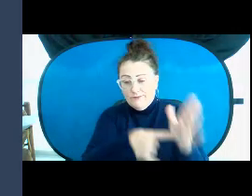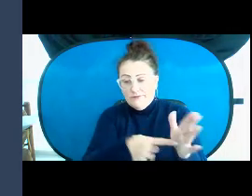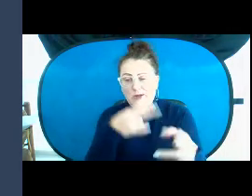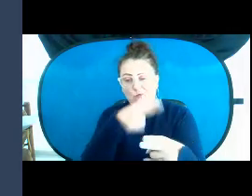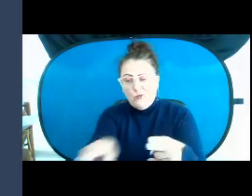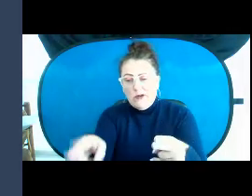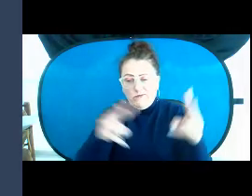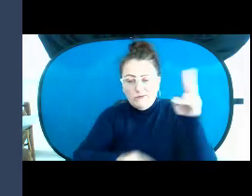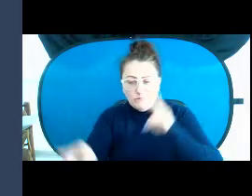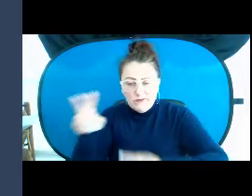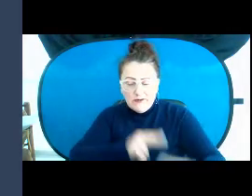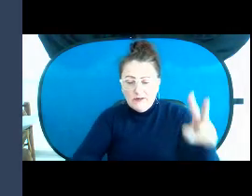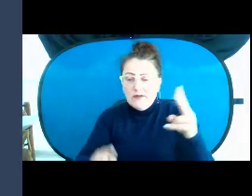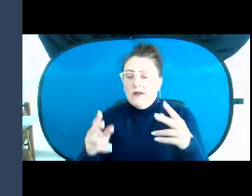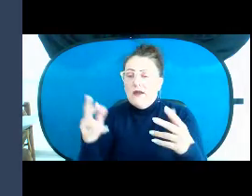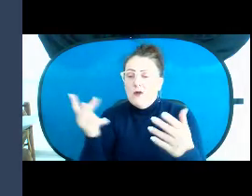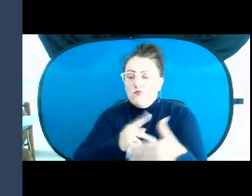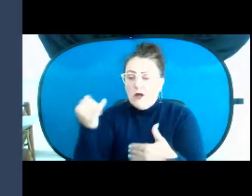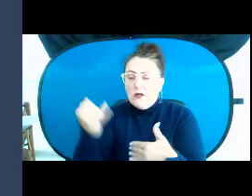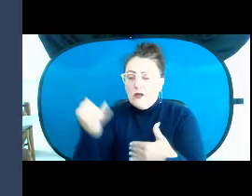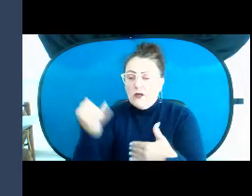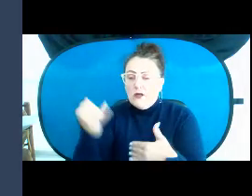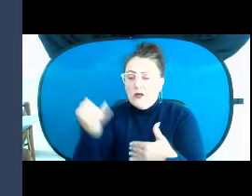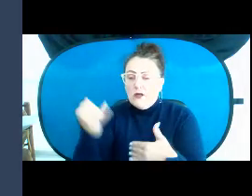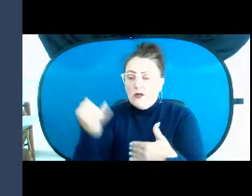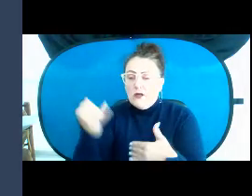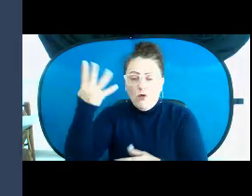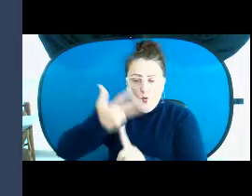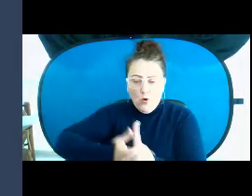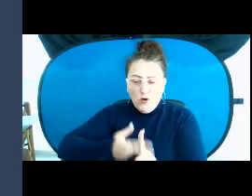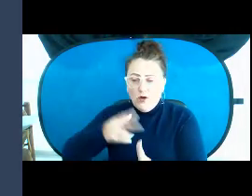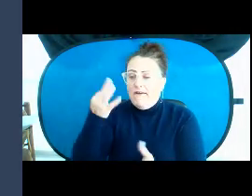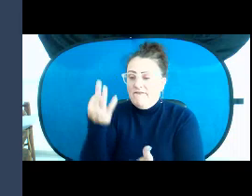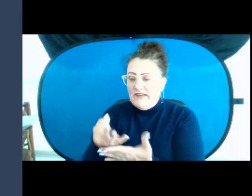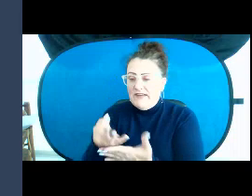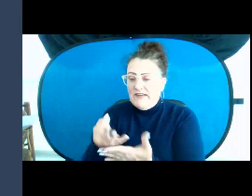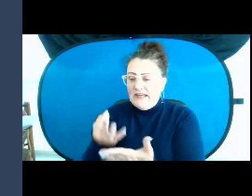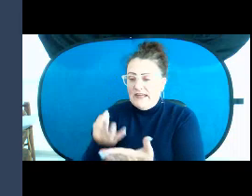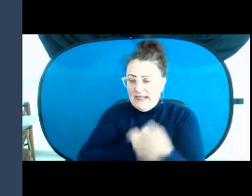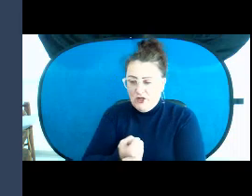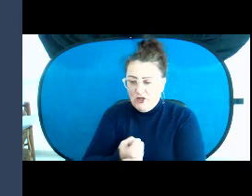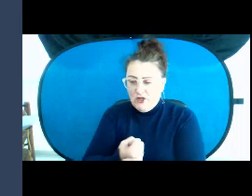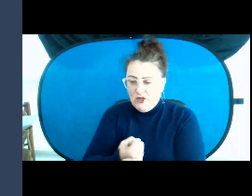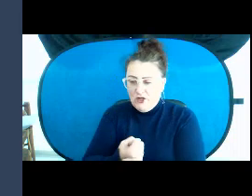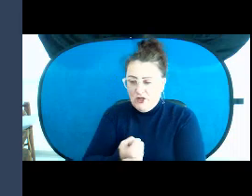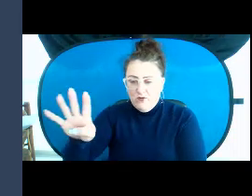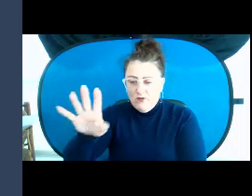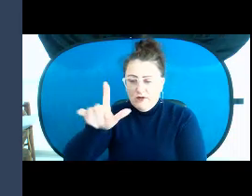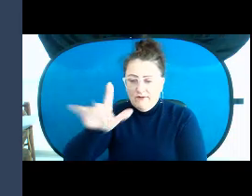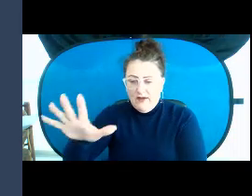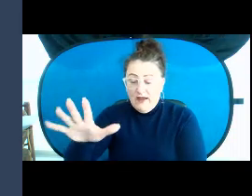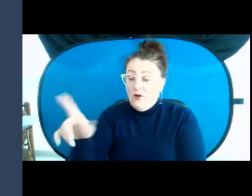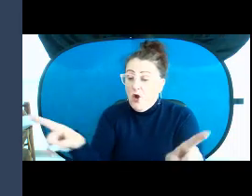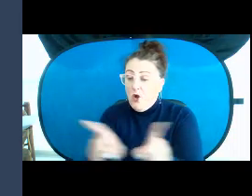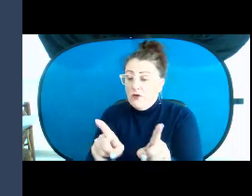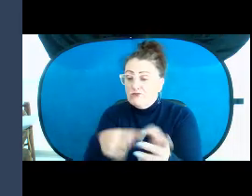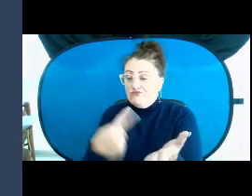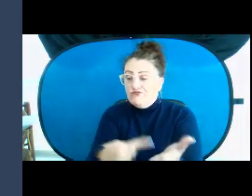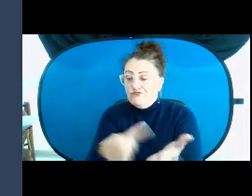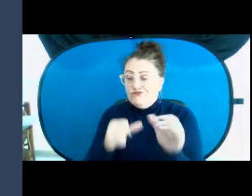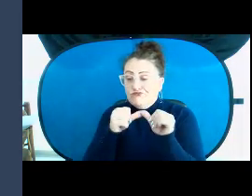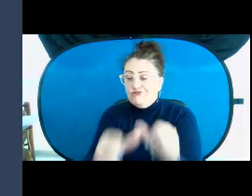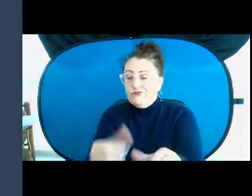of the project delivery report for the fourth quarter of fiscal year 24-25. I will also talk about some of the continuous improvements we're